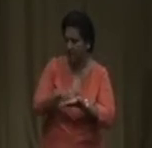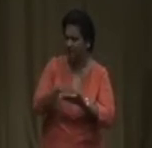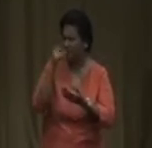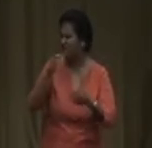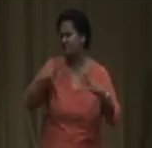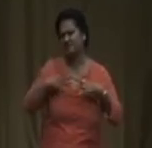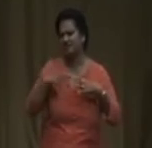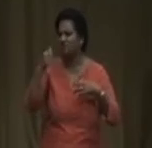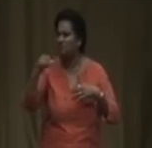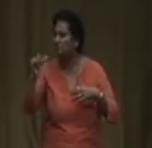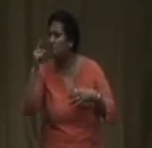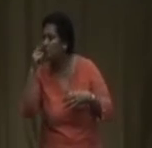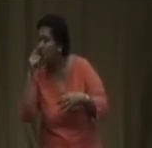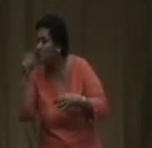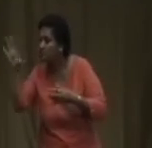reuse, adapt, and modify.